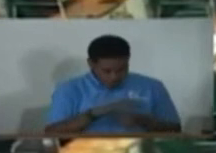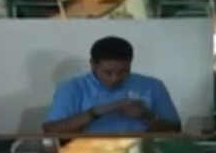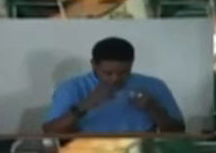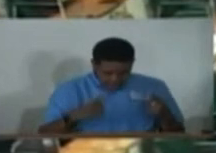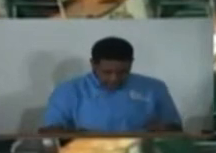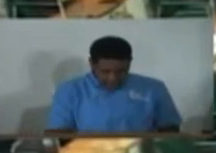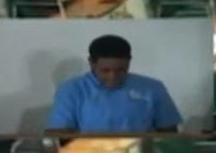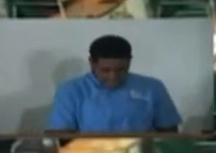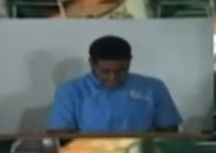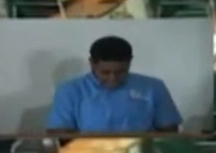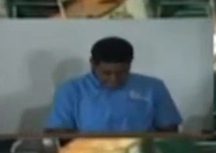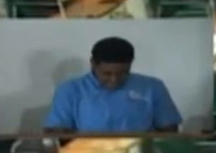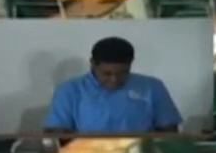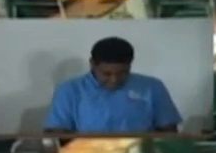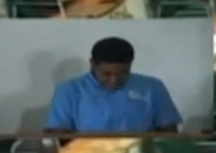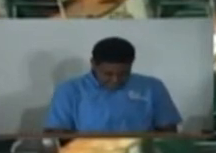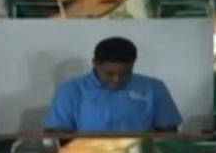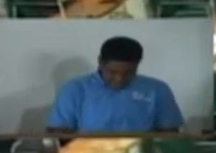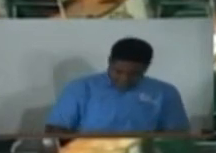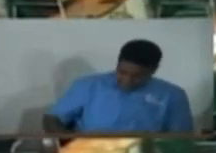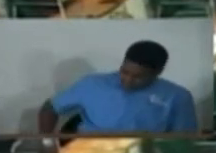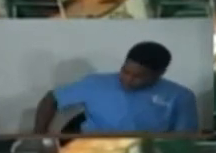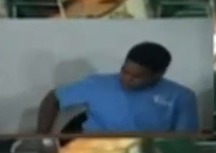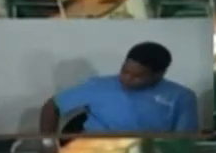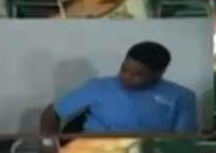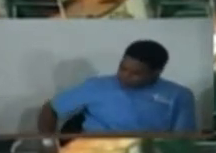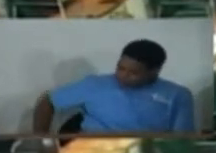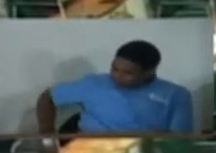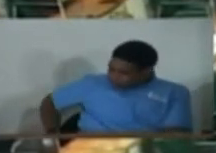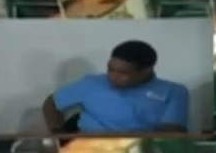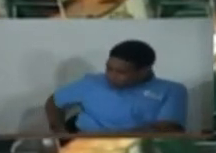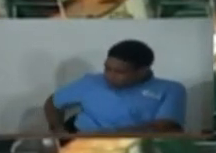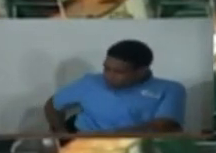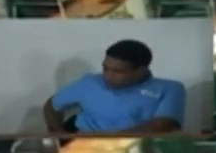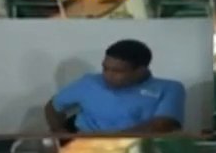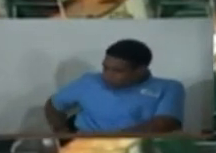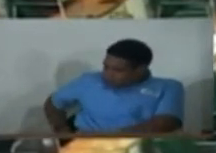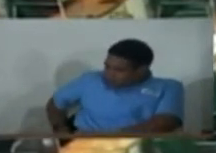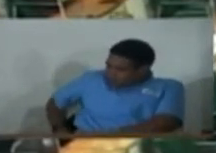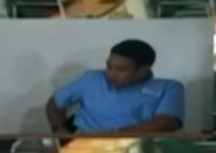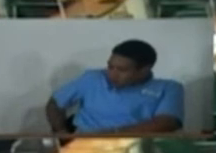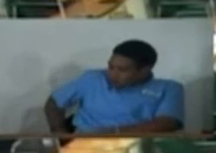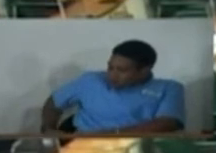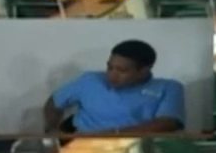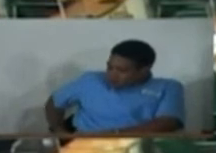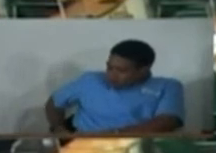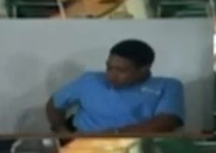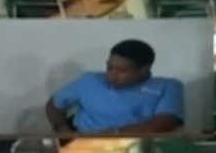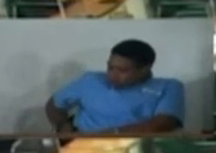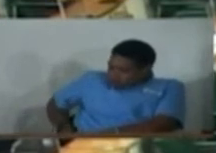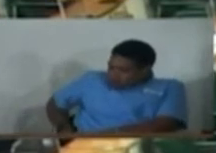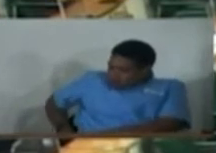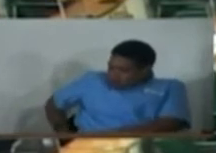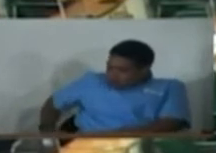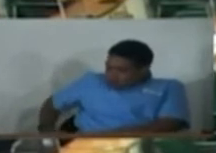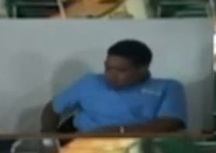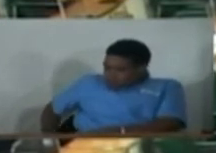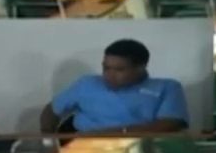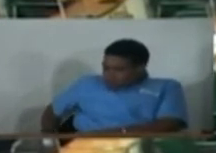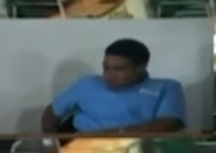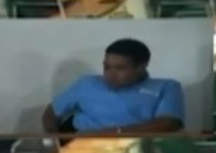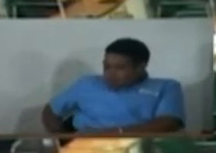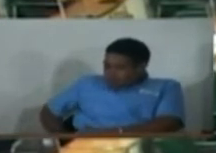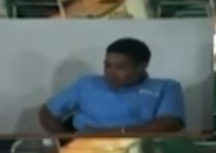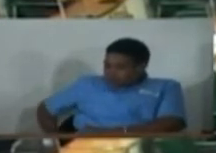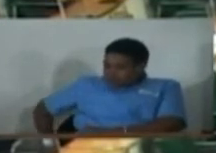this particular debate has been conducted, Madam Speaker, as if in the highest spirit of parliamentary